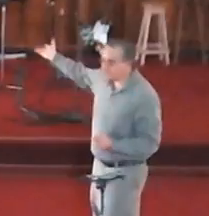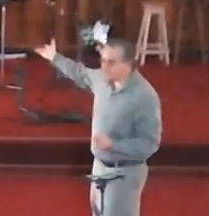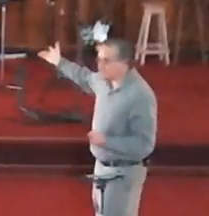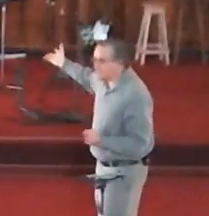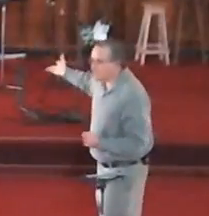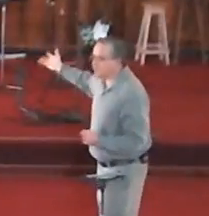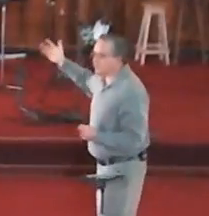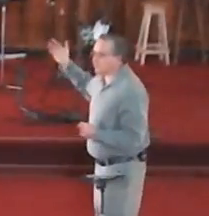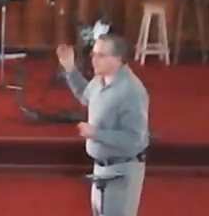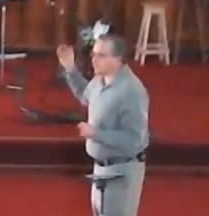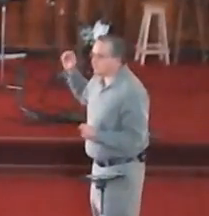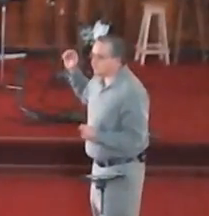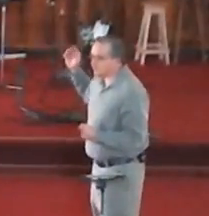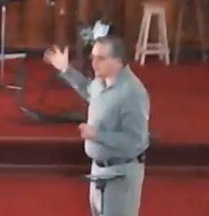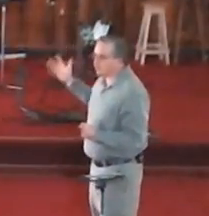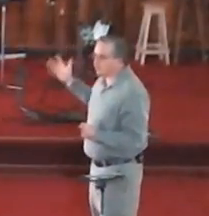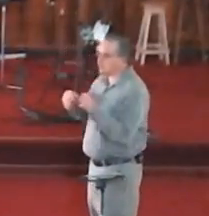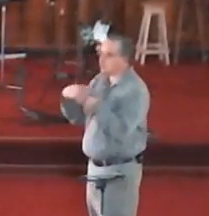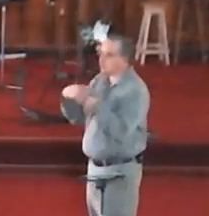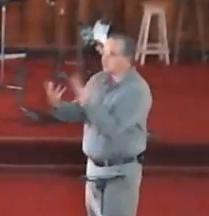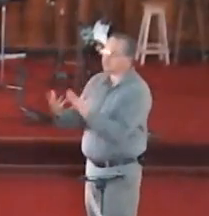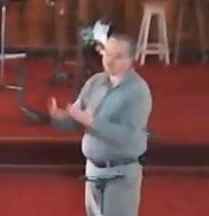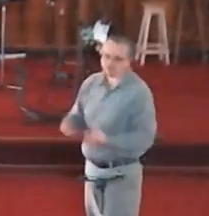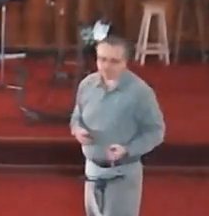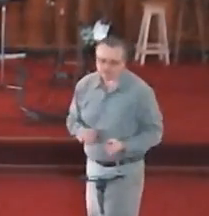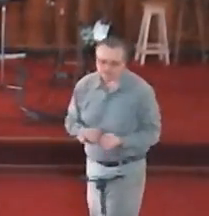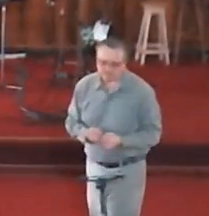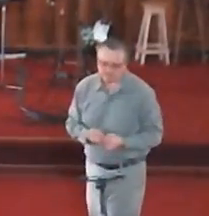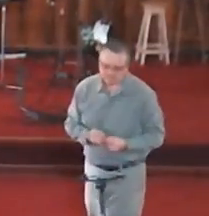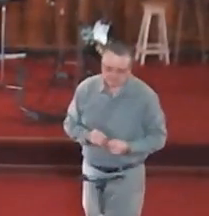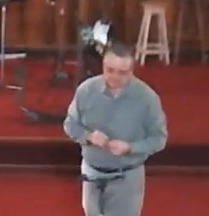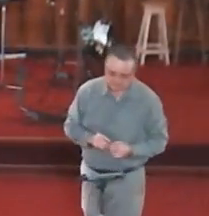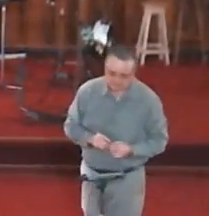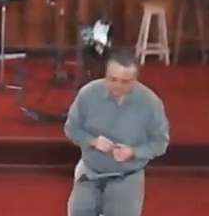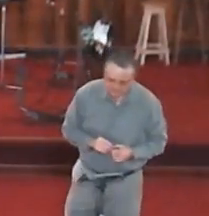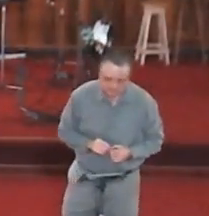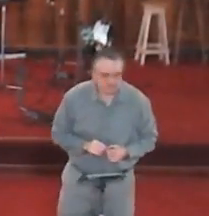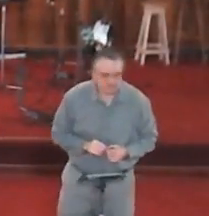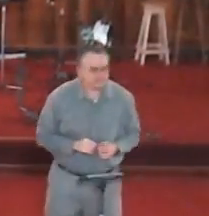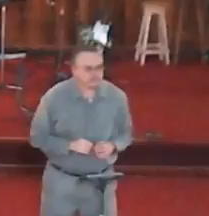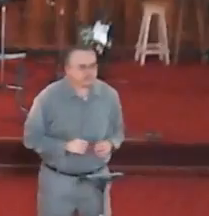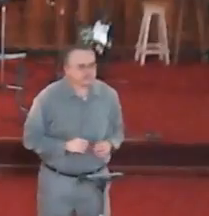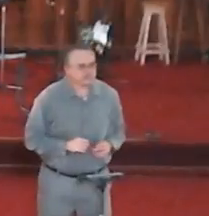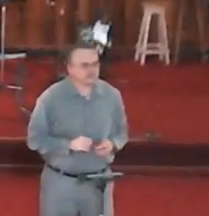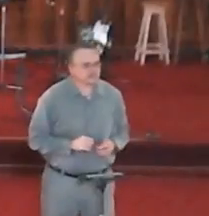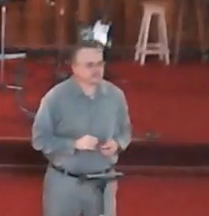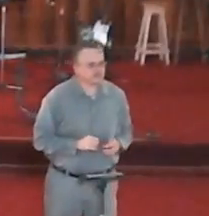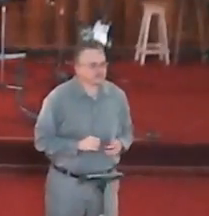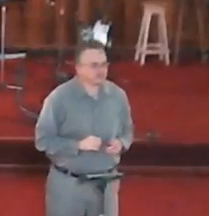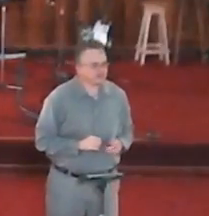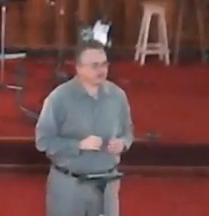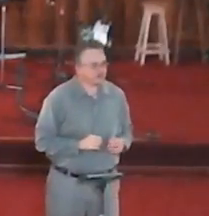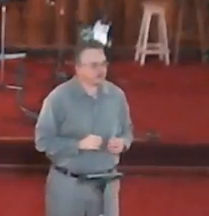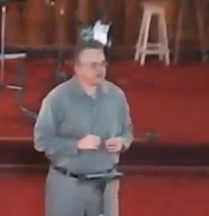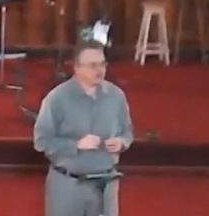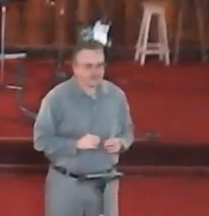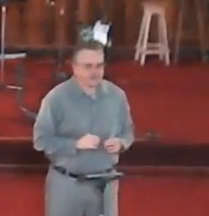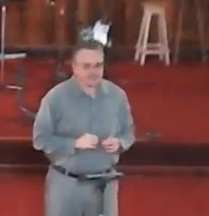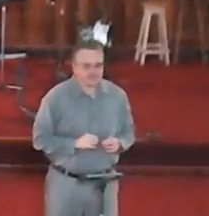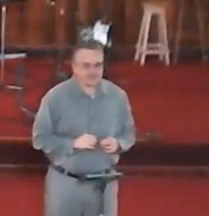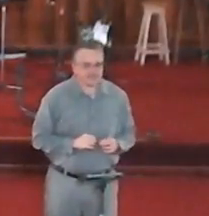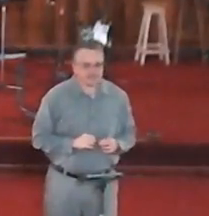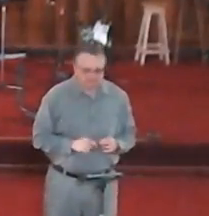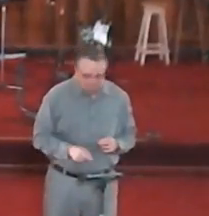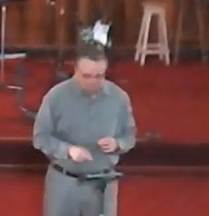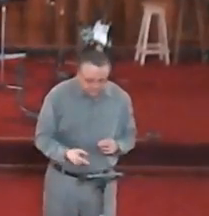convertido, tenía días de haberse convertido a Jesús. He was preaching right there in Damascus, where it all happened. He'd only been converted for a couple of days.